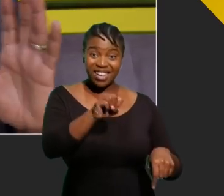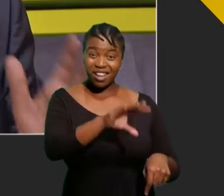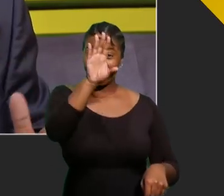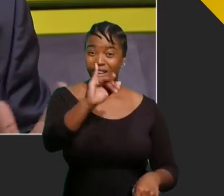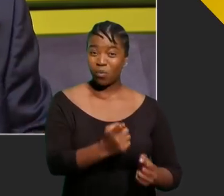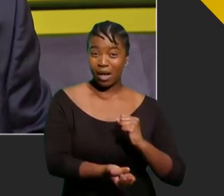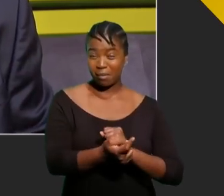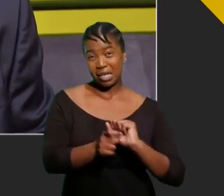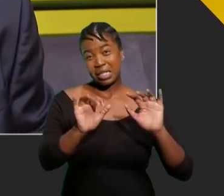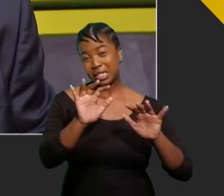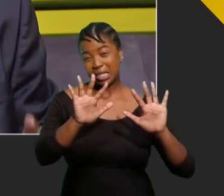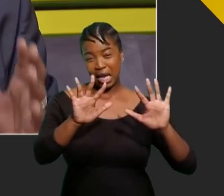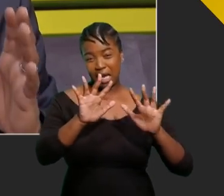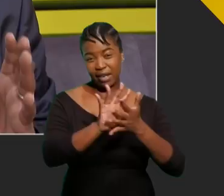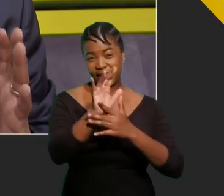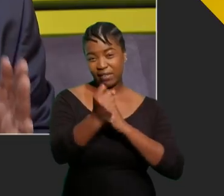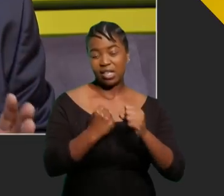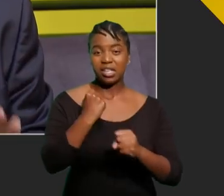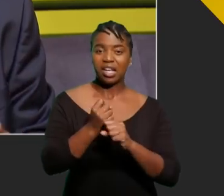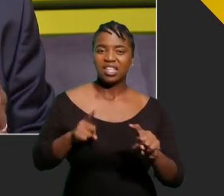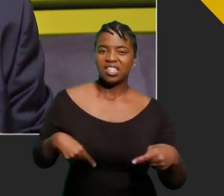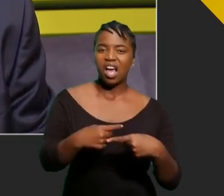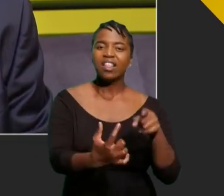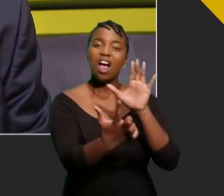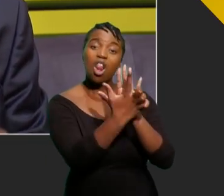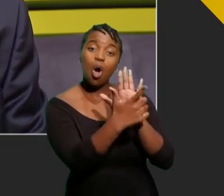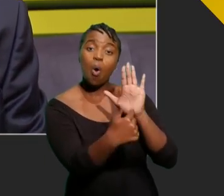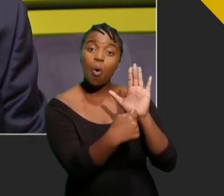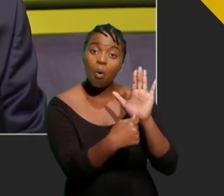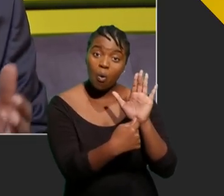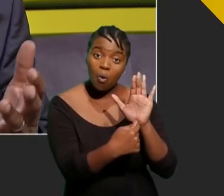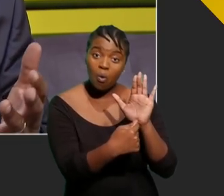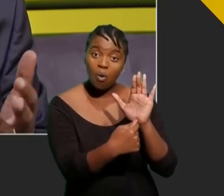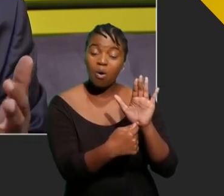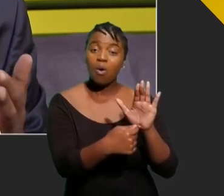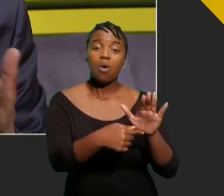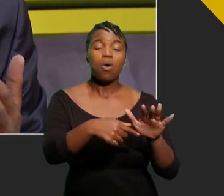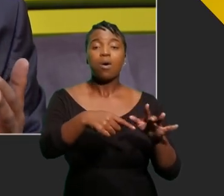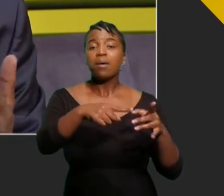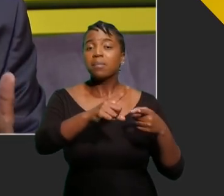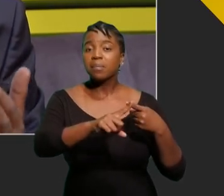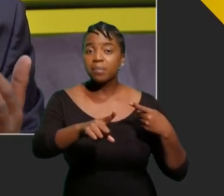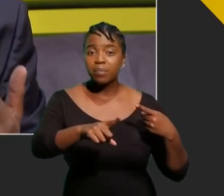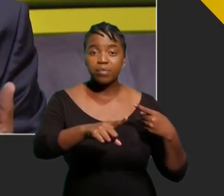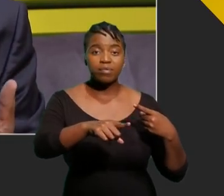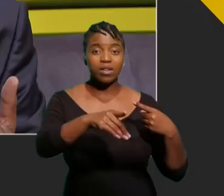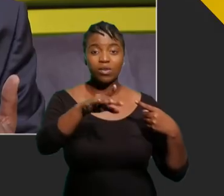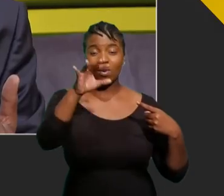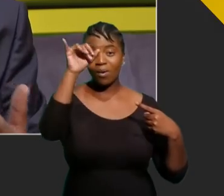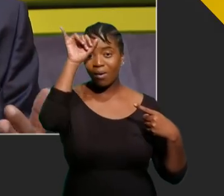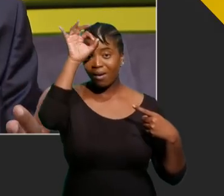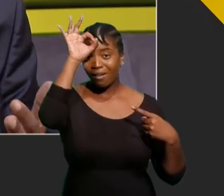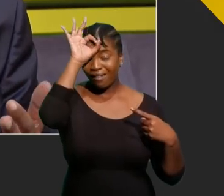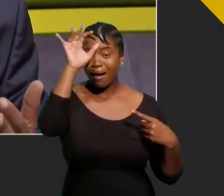past 10 to 15 years is that the law enforcement agencies, especially your commercial crime